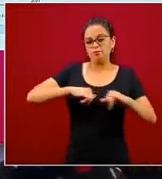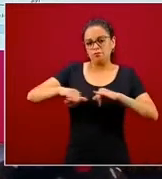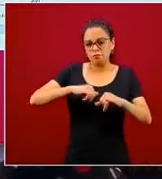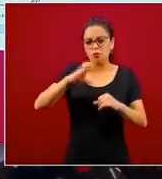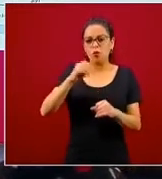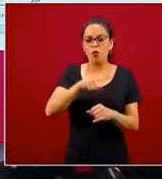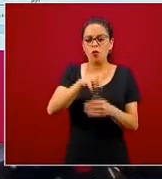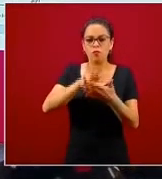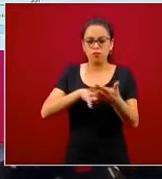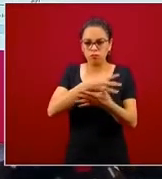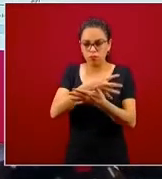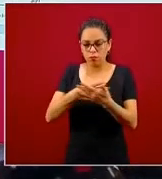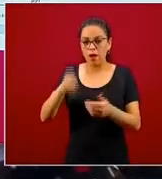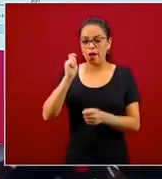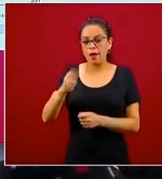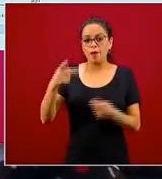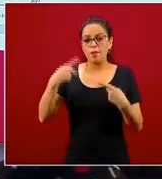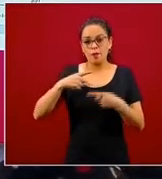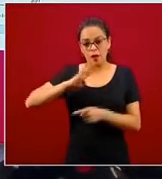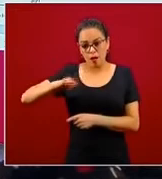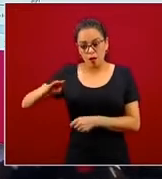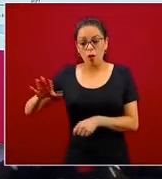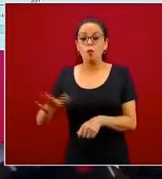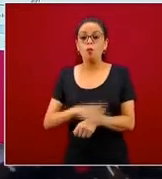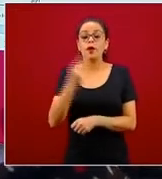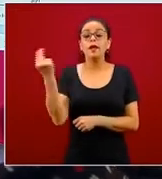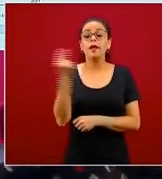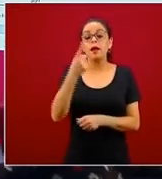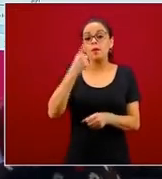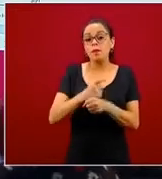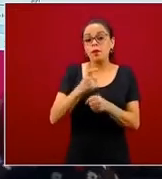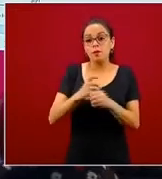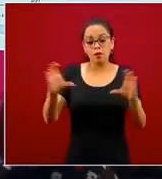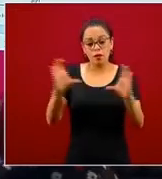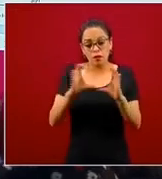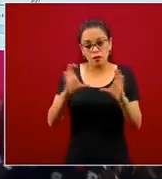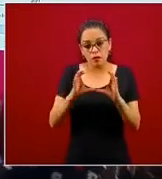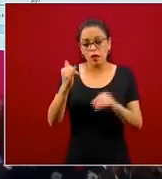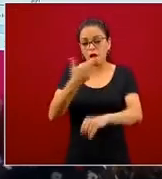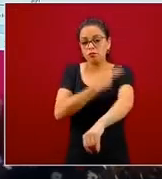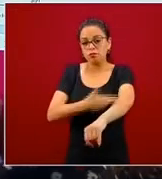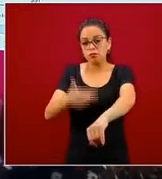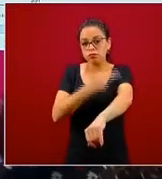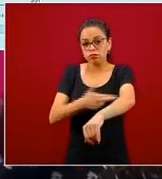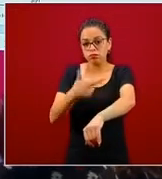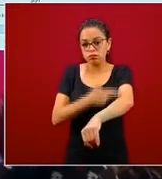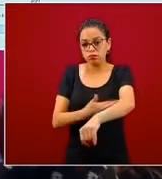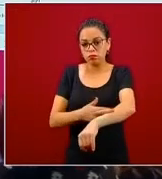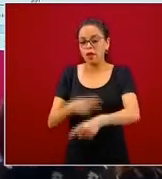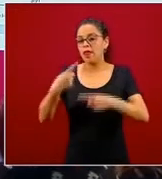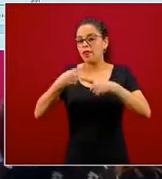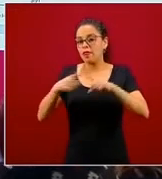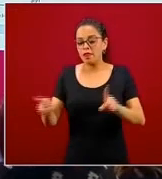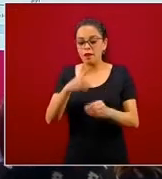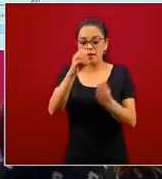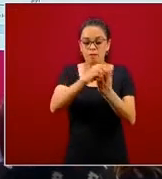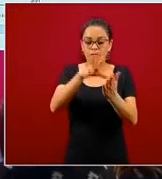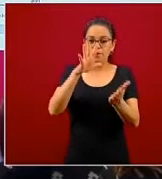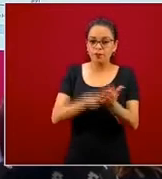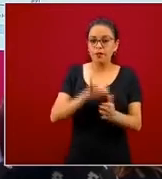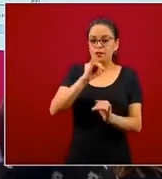more robust statistic for deaths due to the paperwork and the certificate requirement